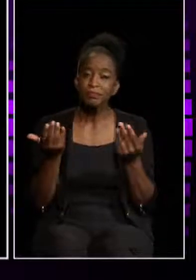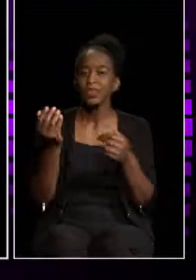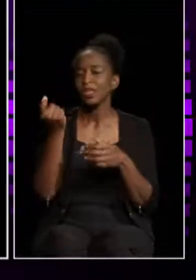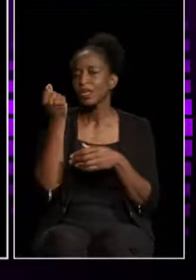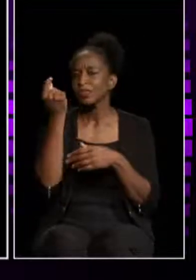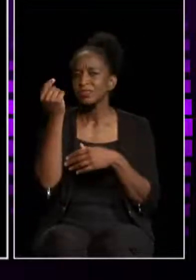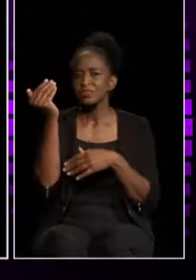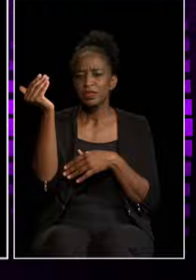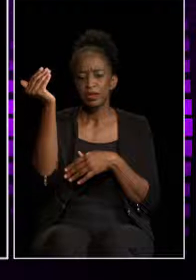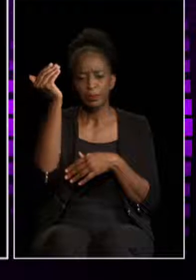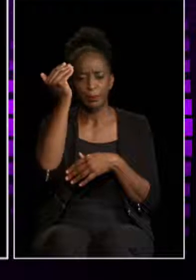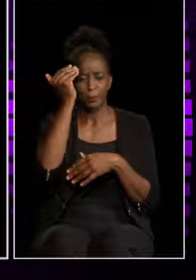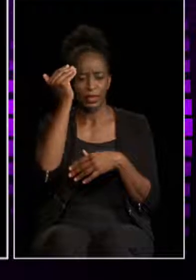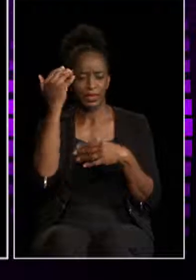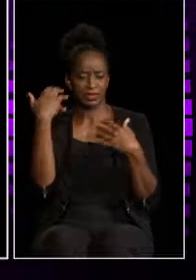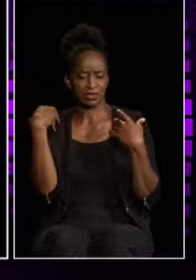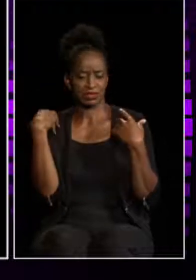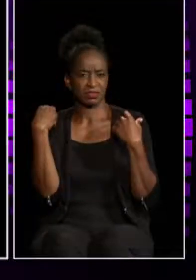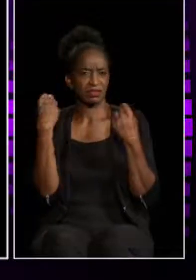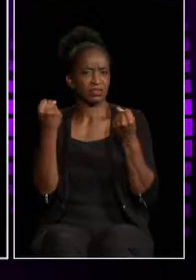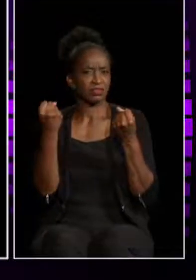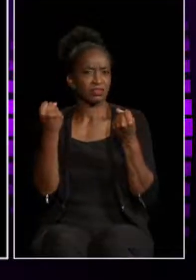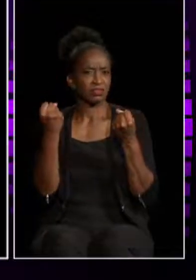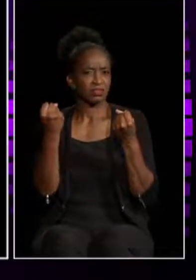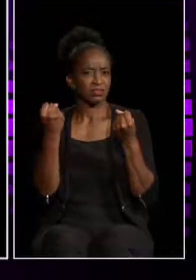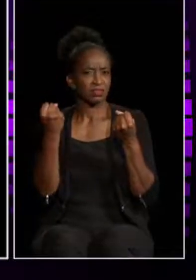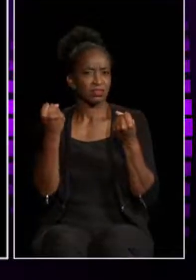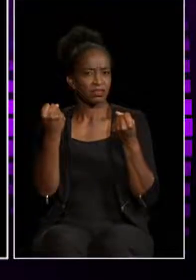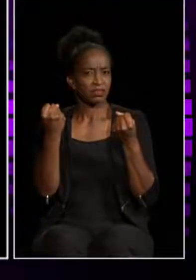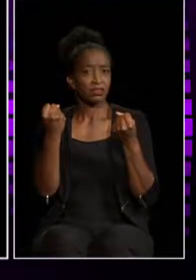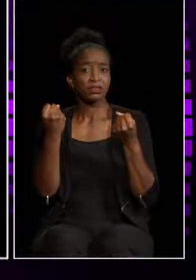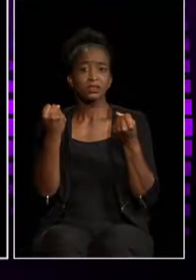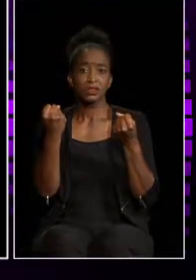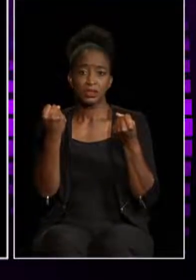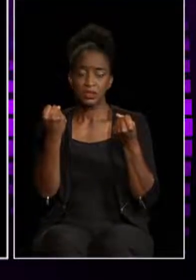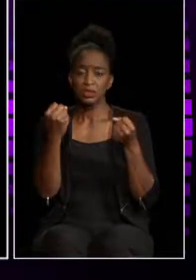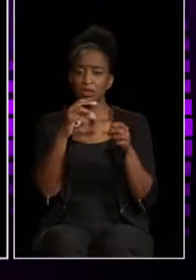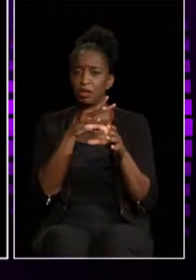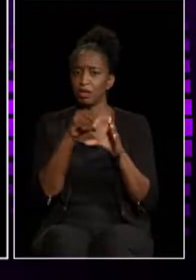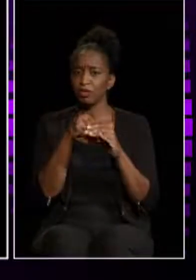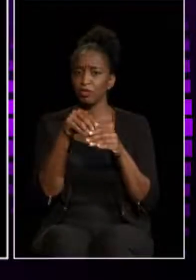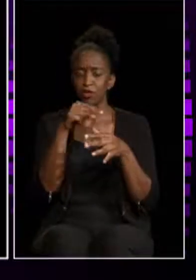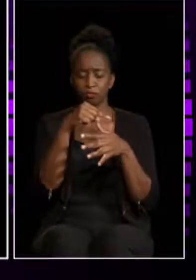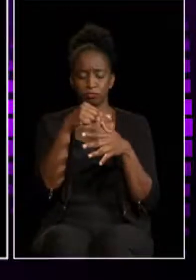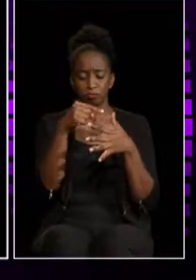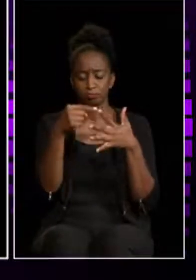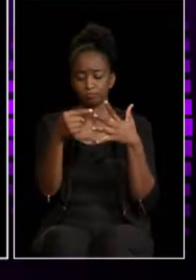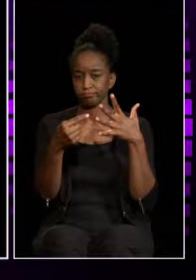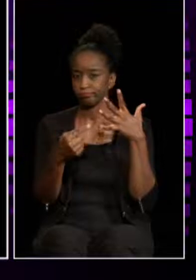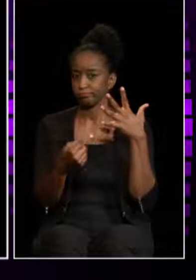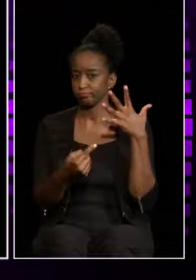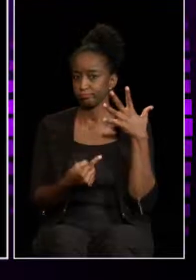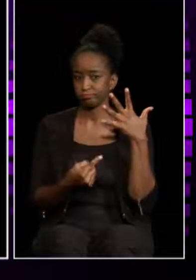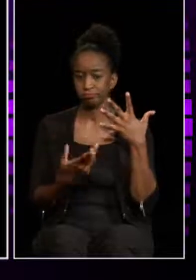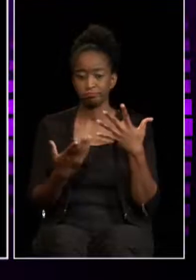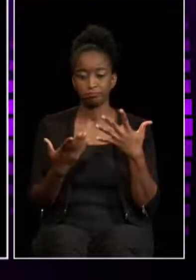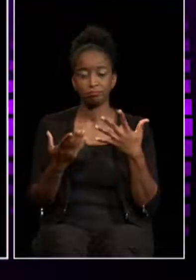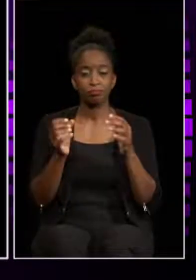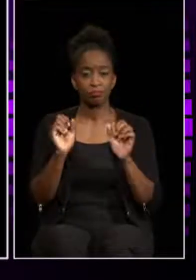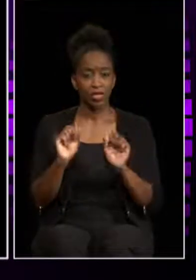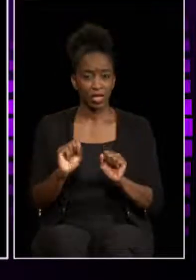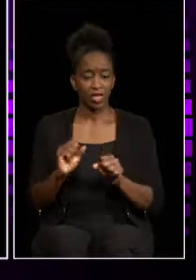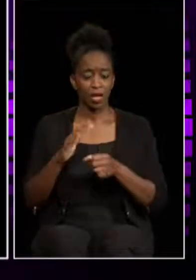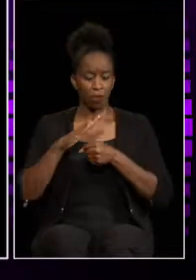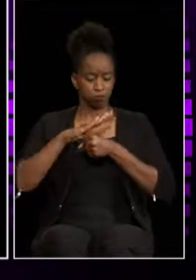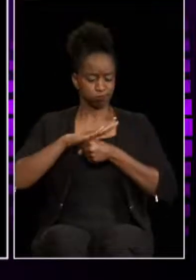wide array, includes such a wide array of stressors and problems that we go through on a daily. And with that